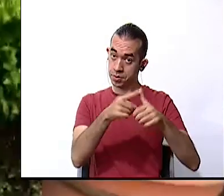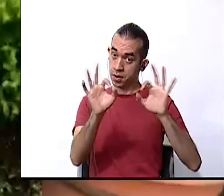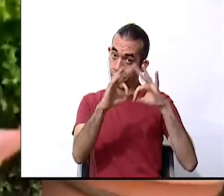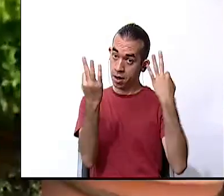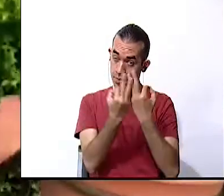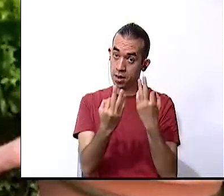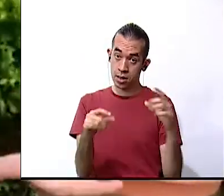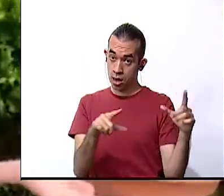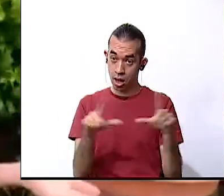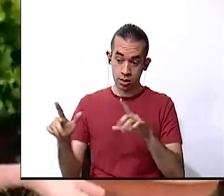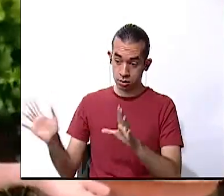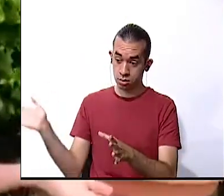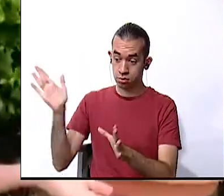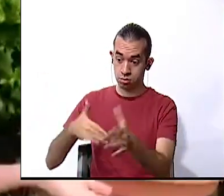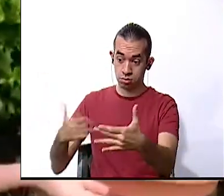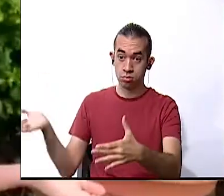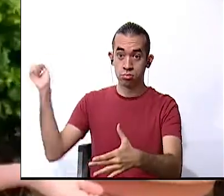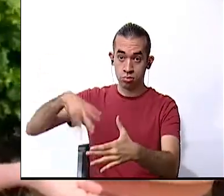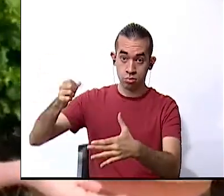an emergency kit?